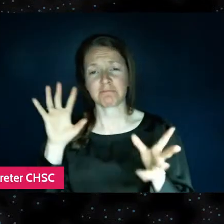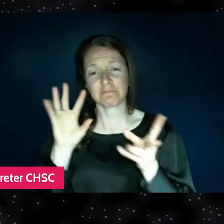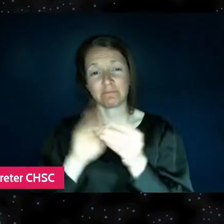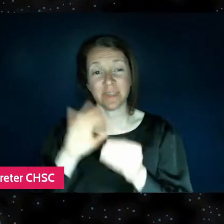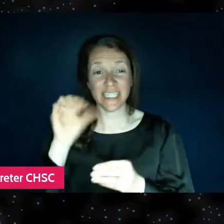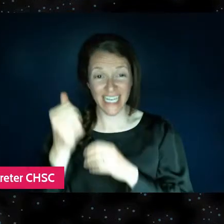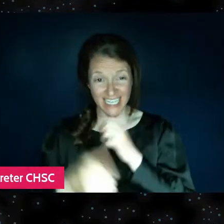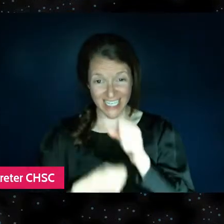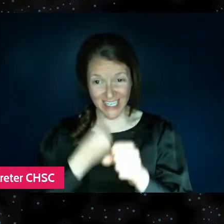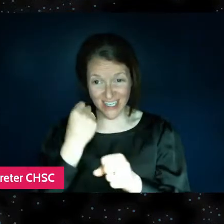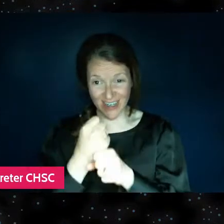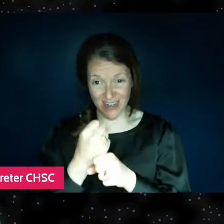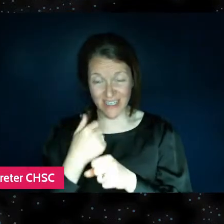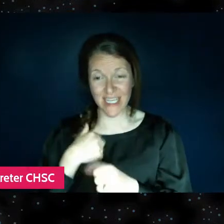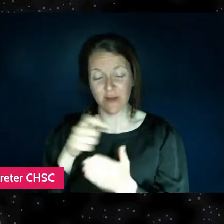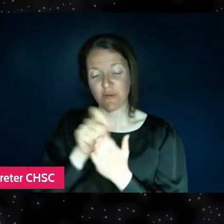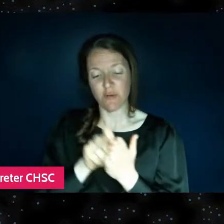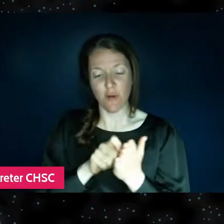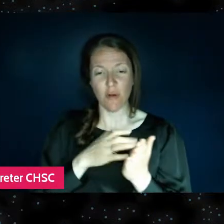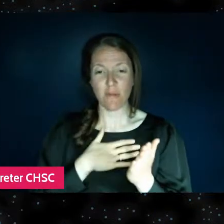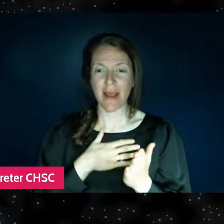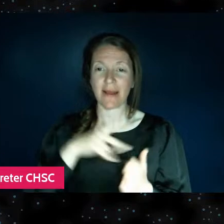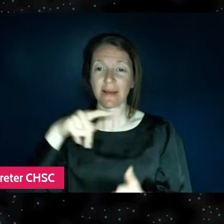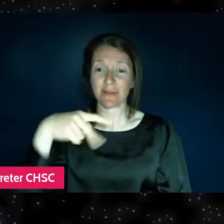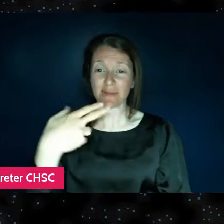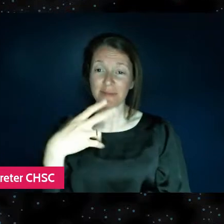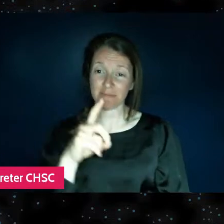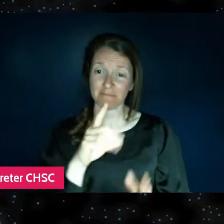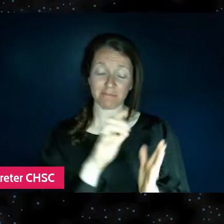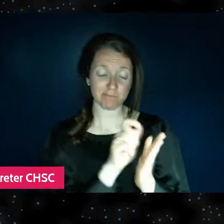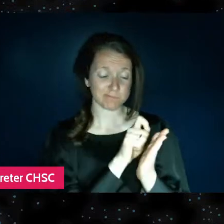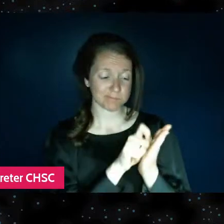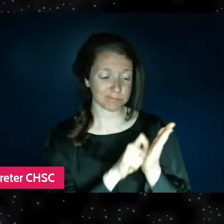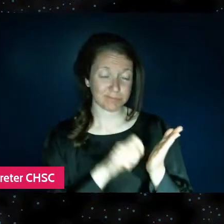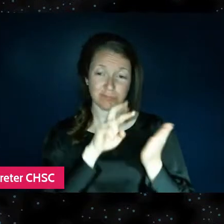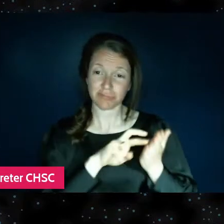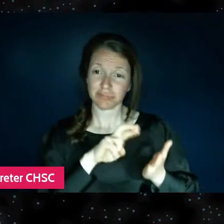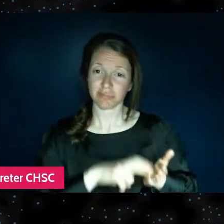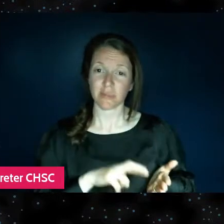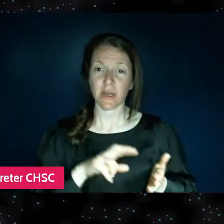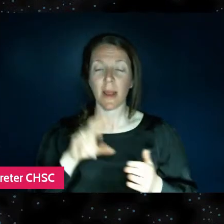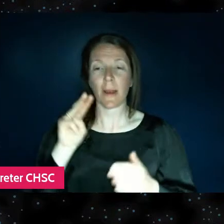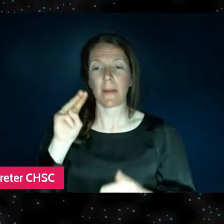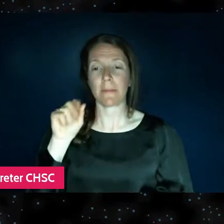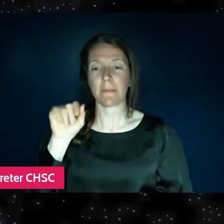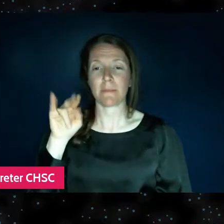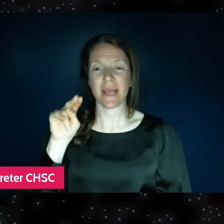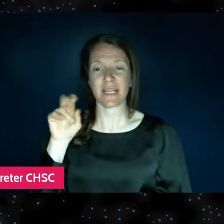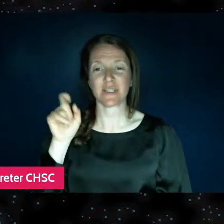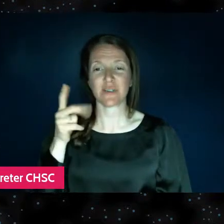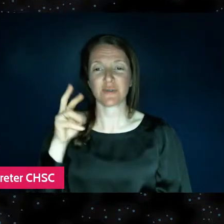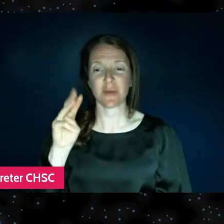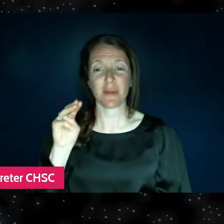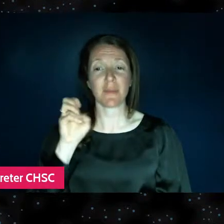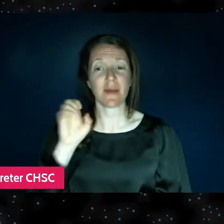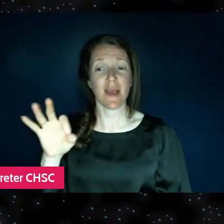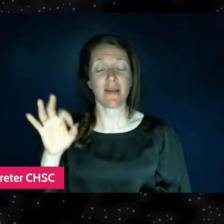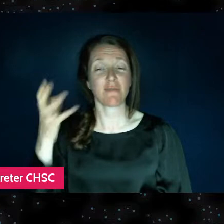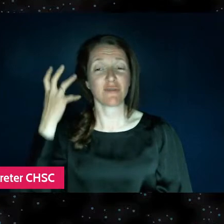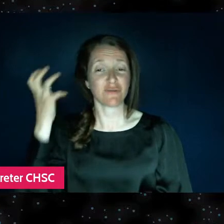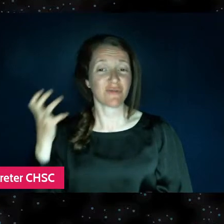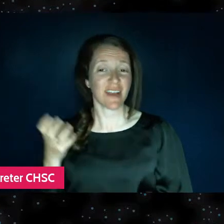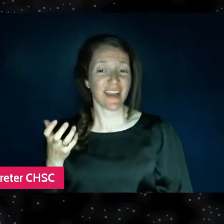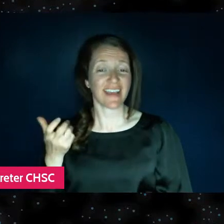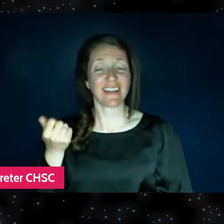I wrote my dissertation on the mainstreaming of drag in the 1990s. You can find that with its over 4,000 downloads